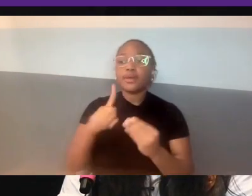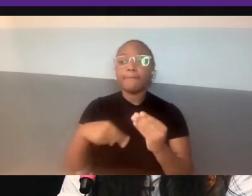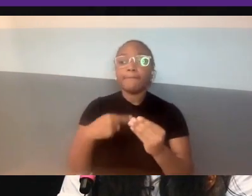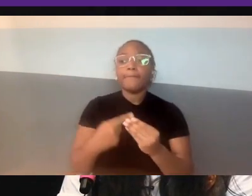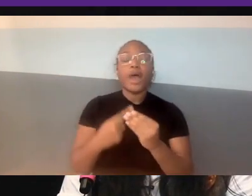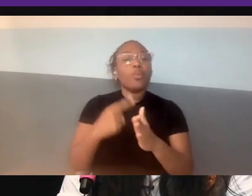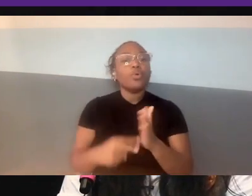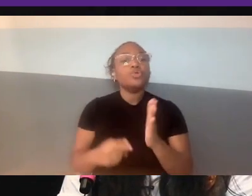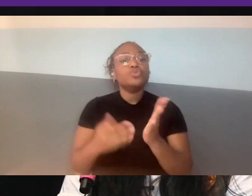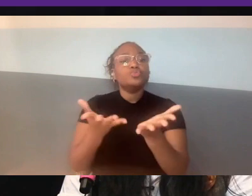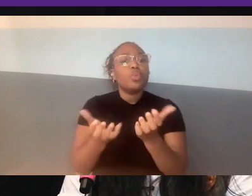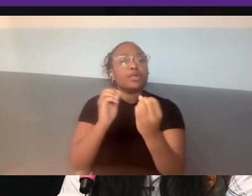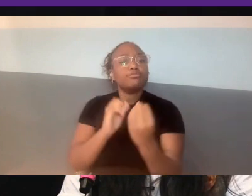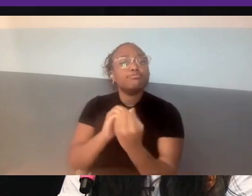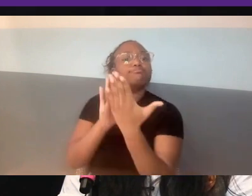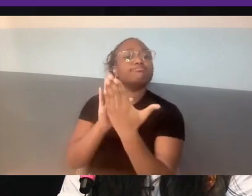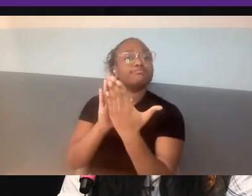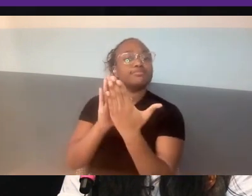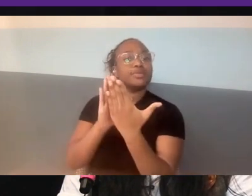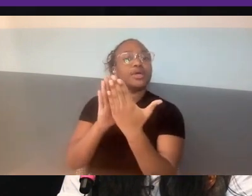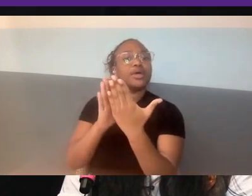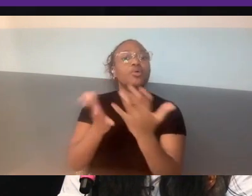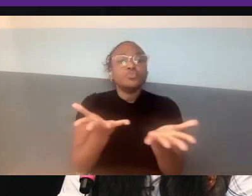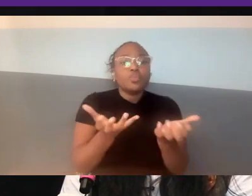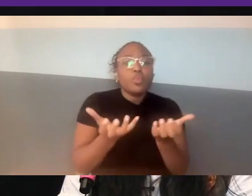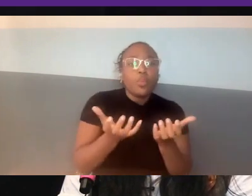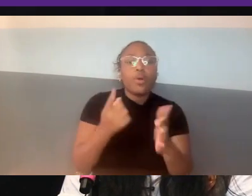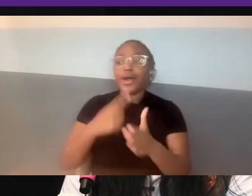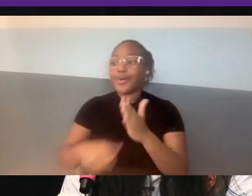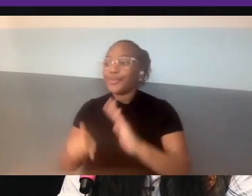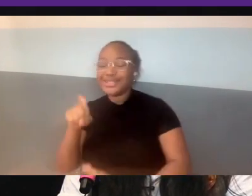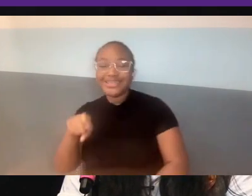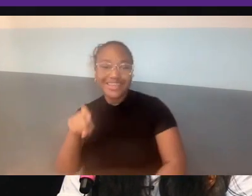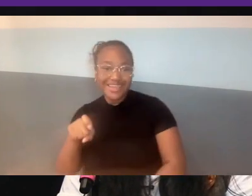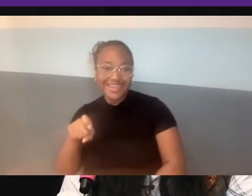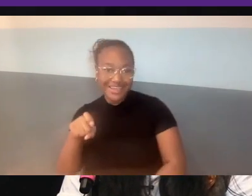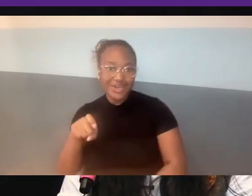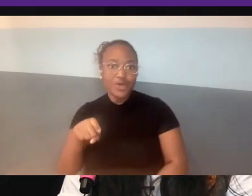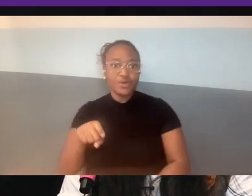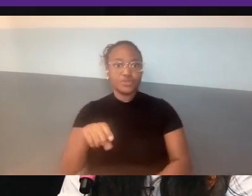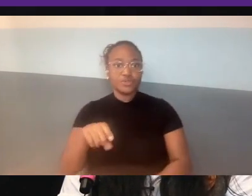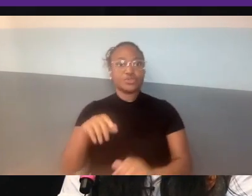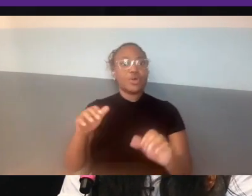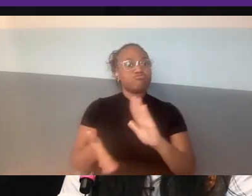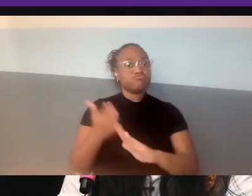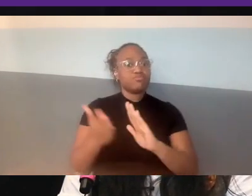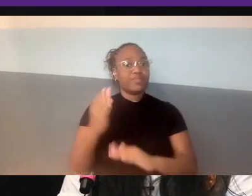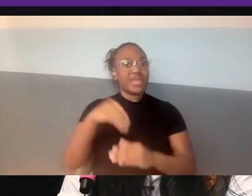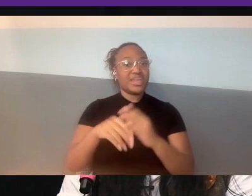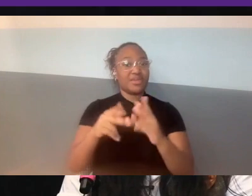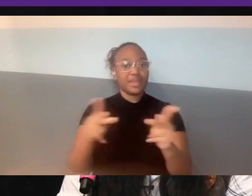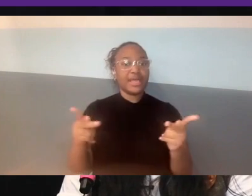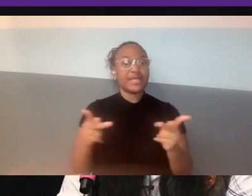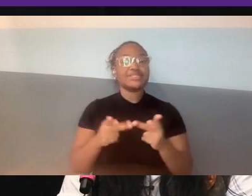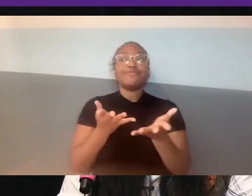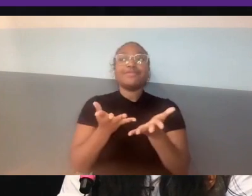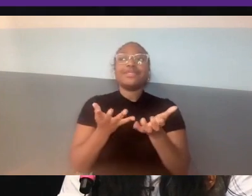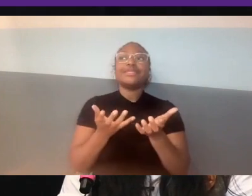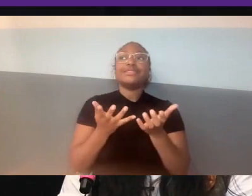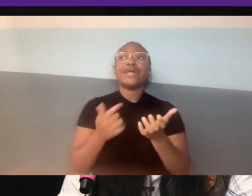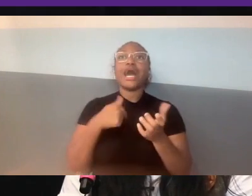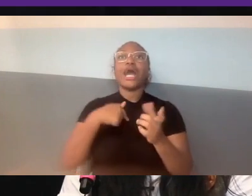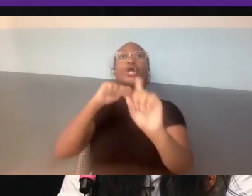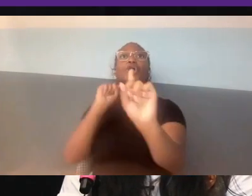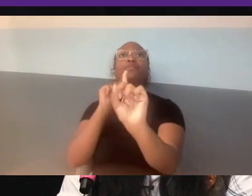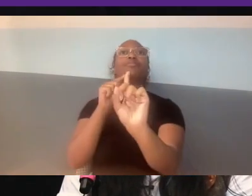what you want, what you need. Like operating from a place of desire is really important and freeing. And I think